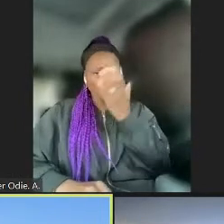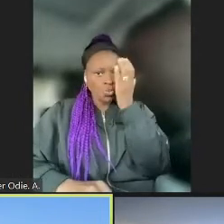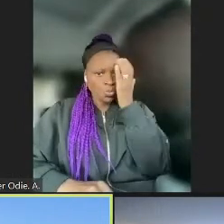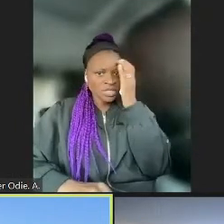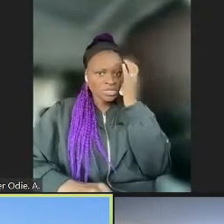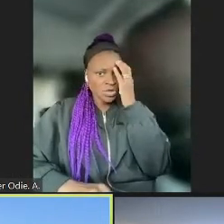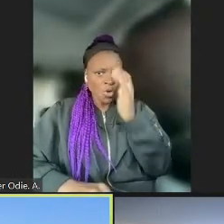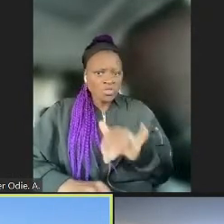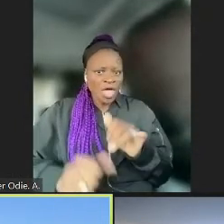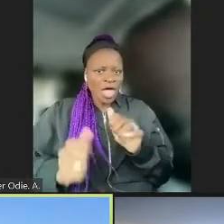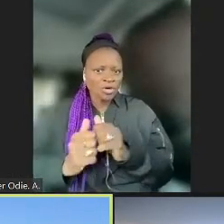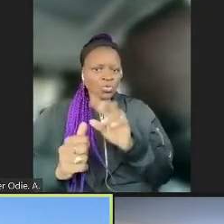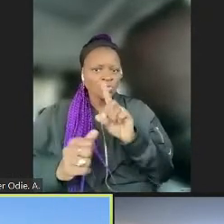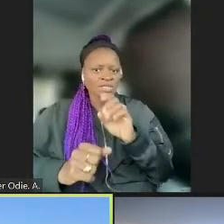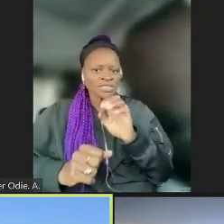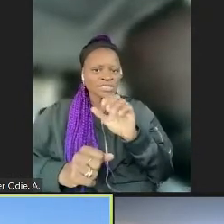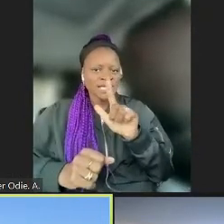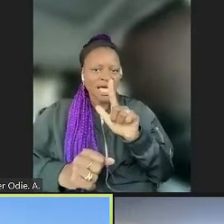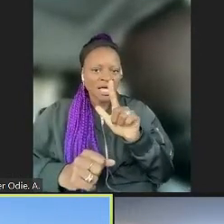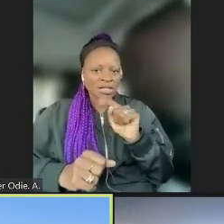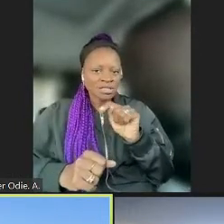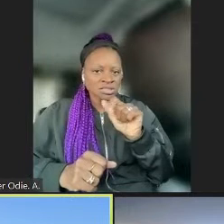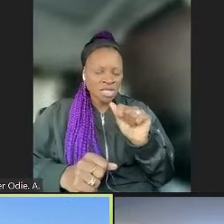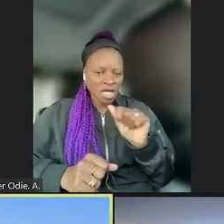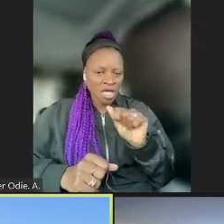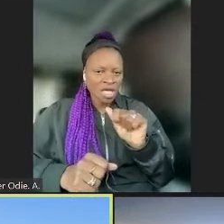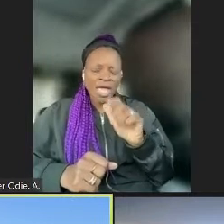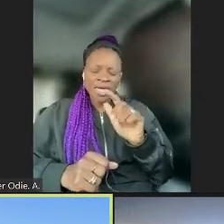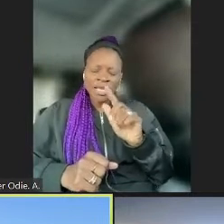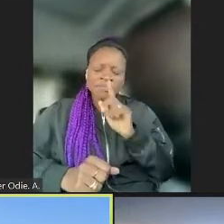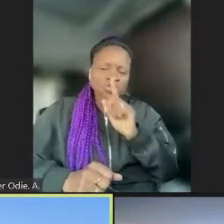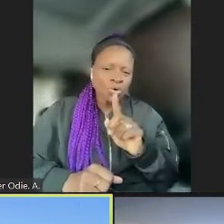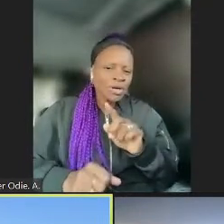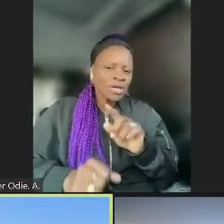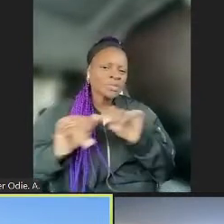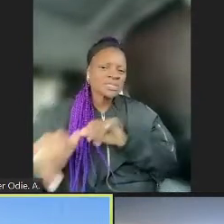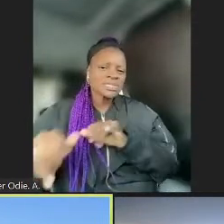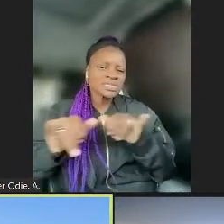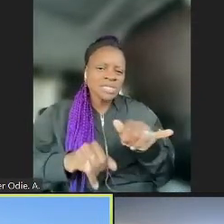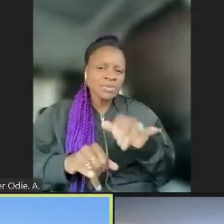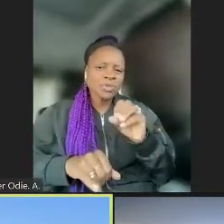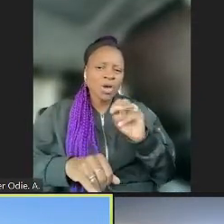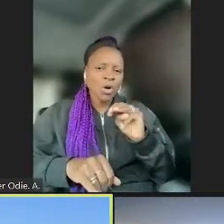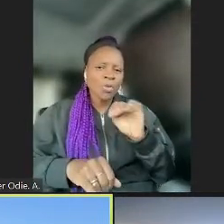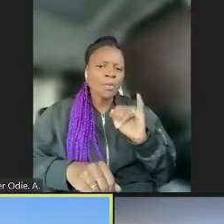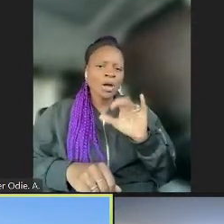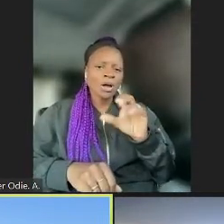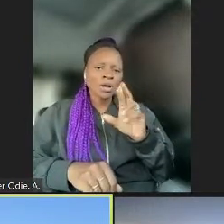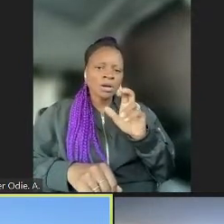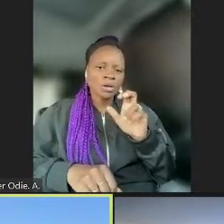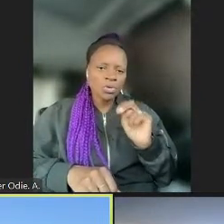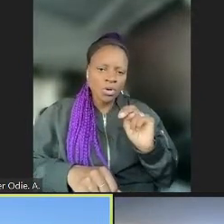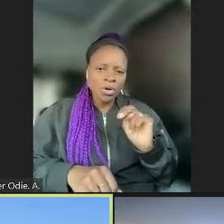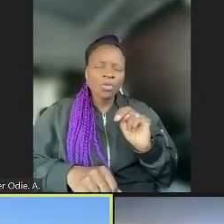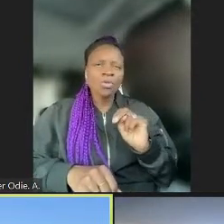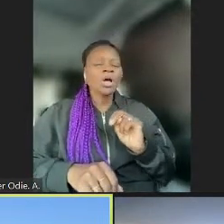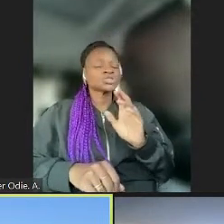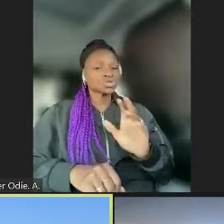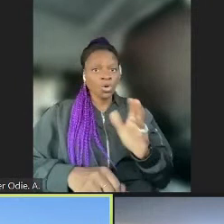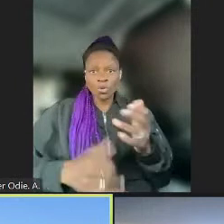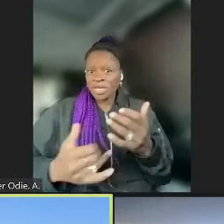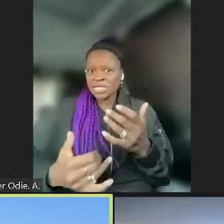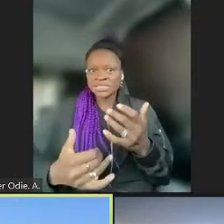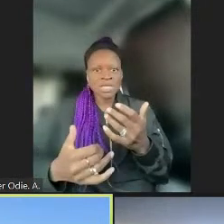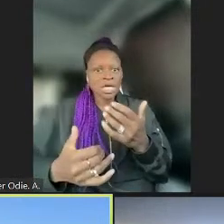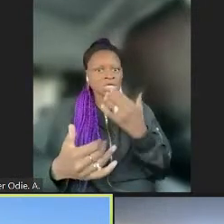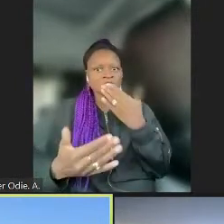with Omicron. We will, of course, need to see what the information shows from the studies. However, it's a great idea to go and get a booster. There